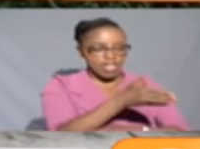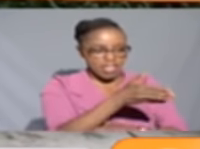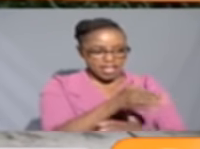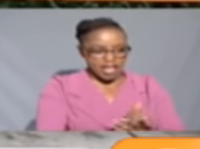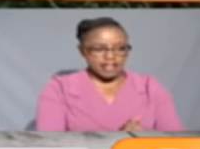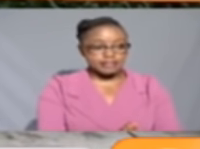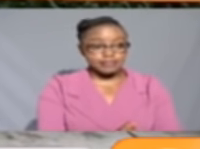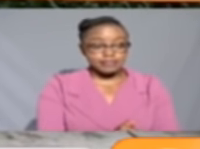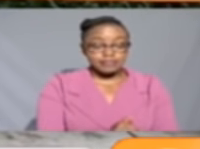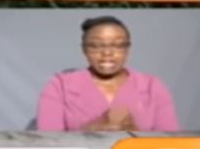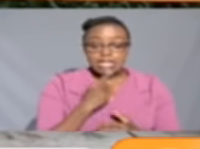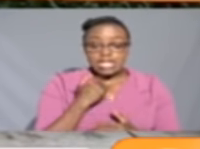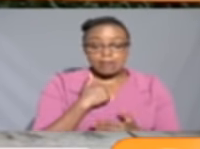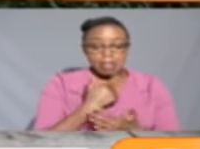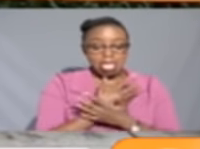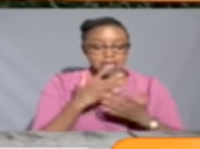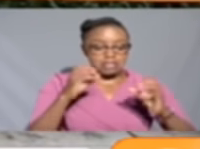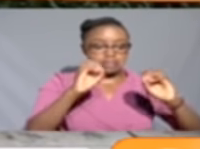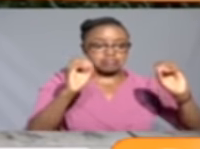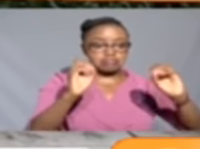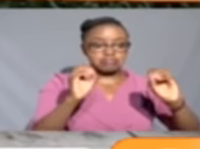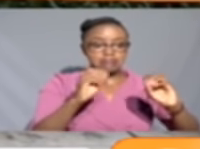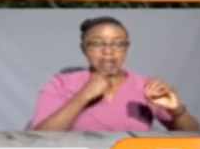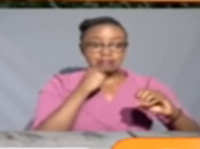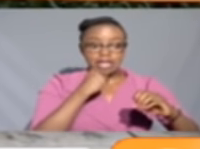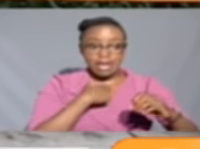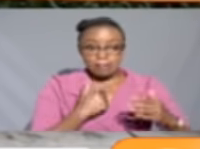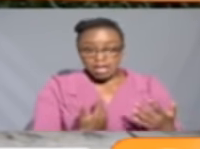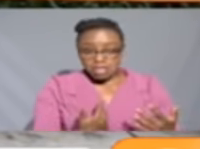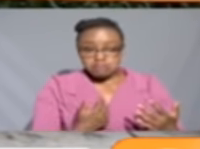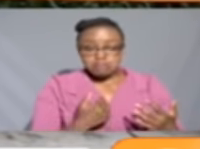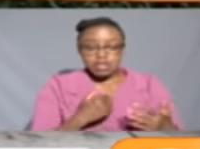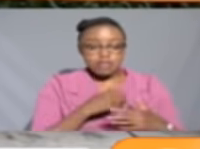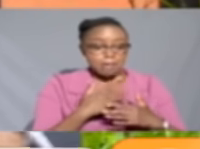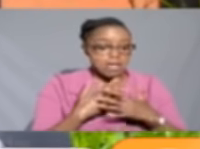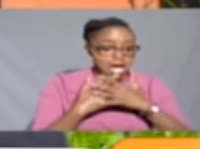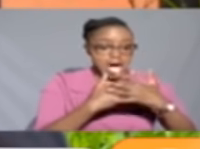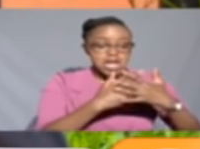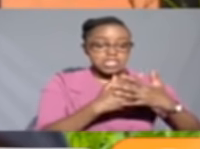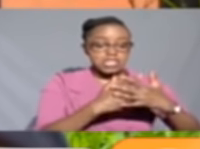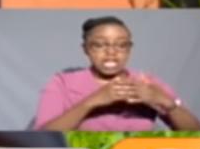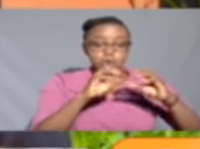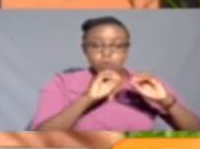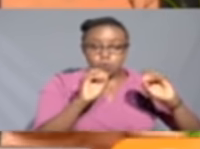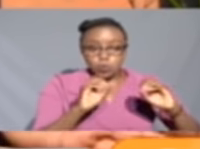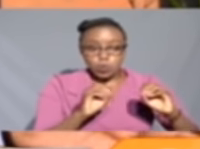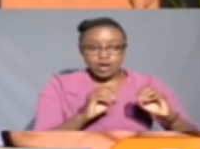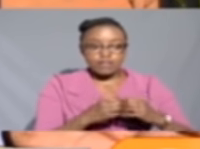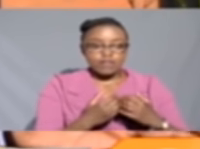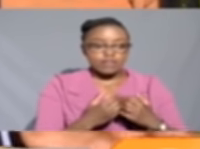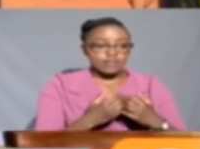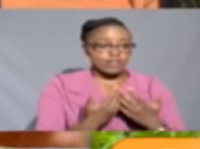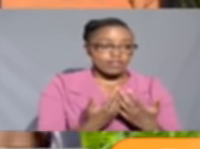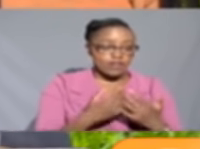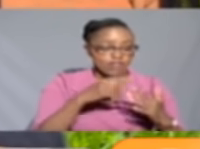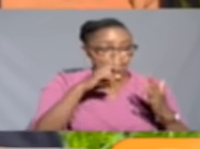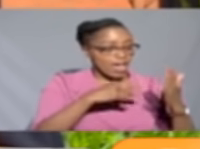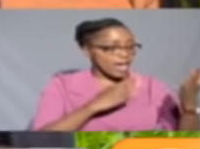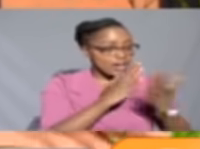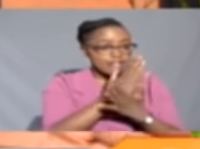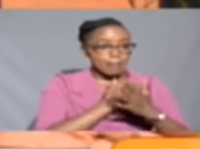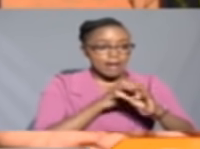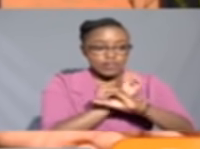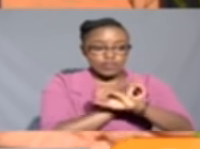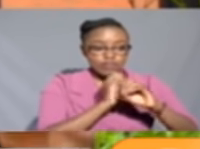And they're not telling me anything. They're not telling me a number. I'm under arrest. They're not reading my rights. They're